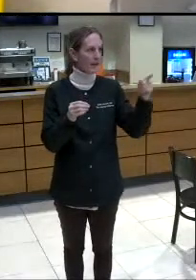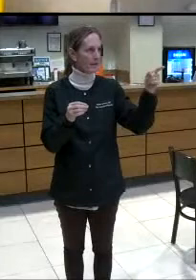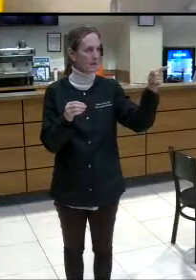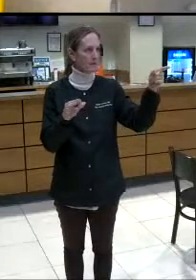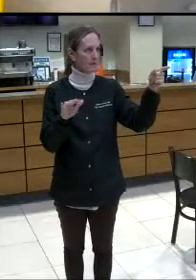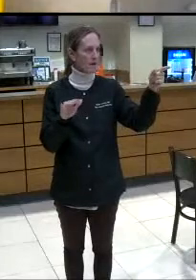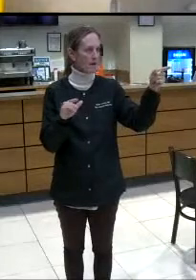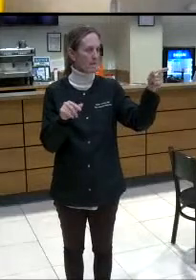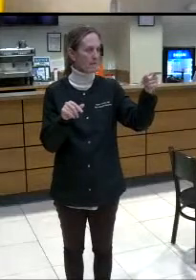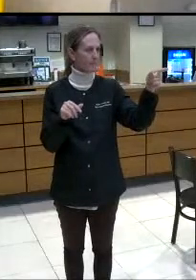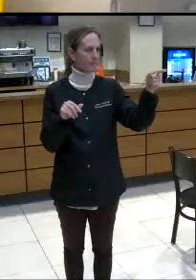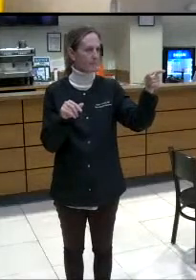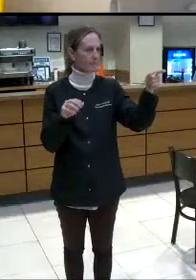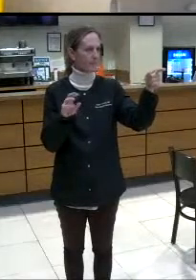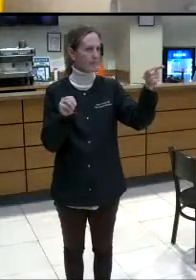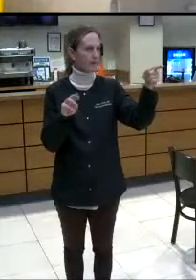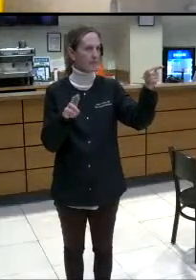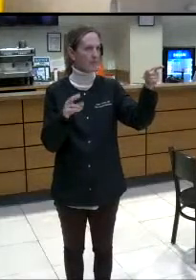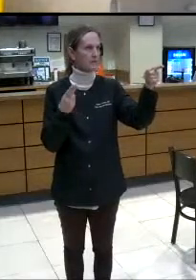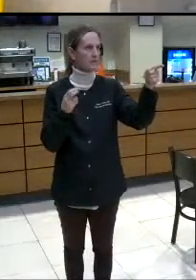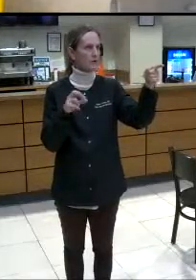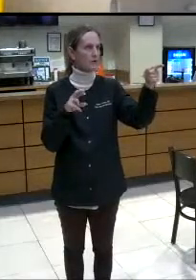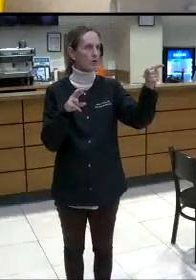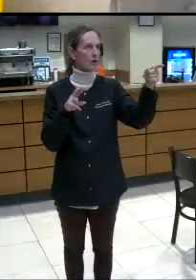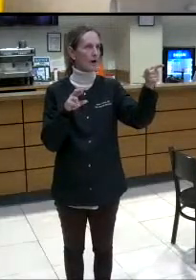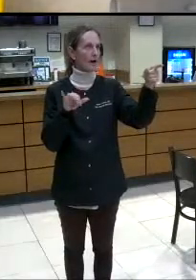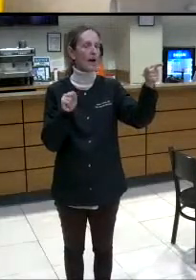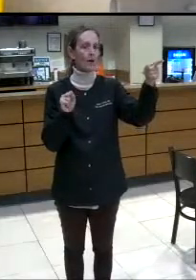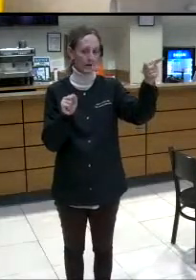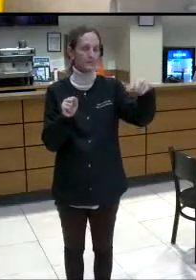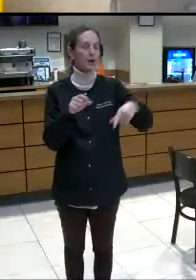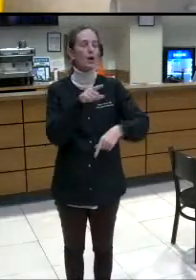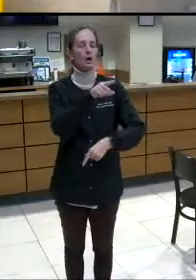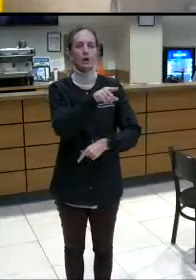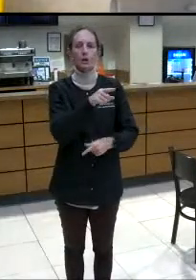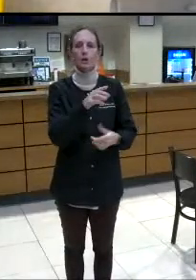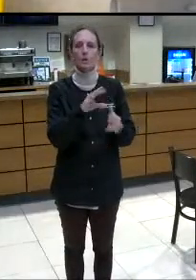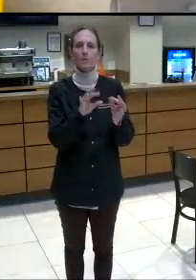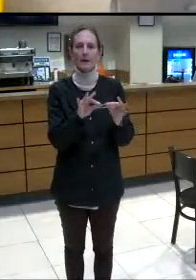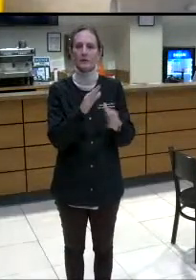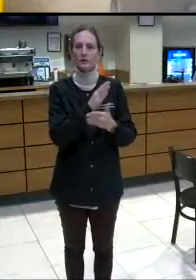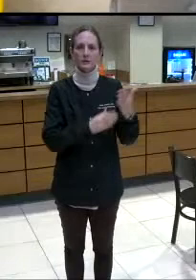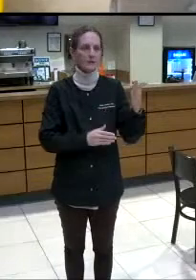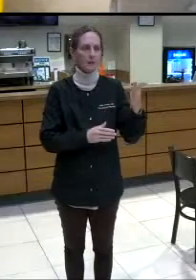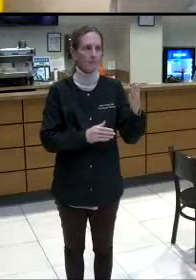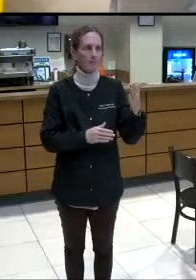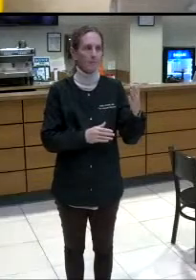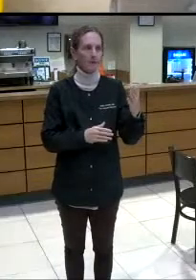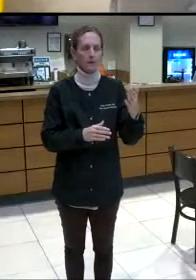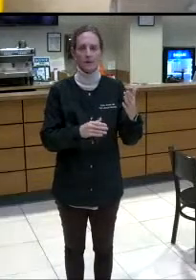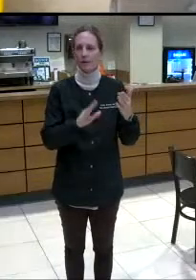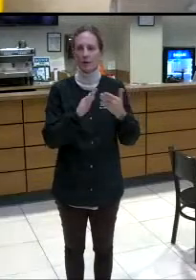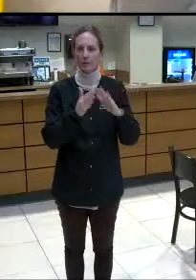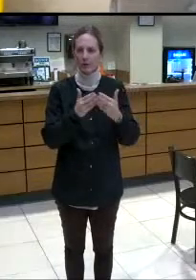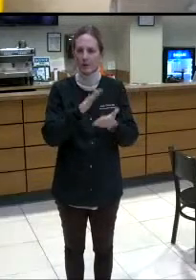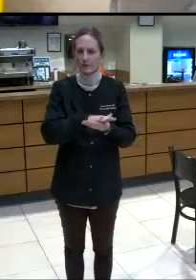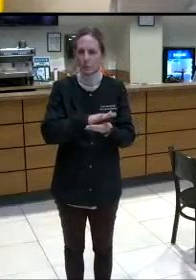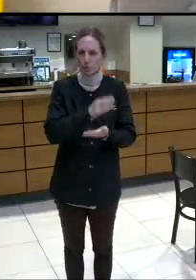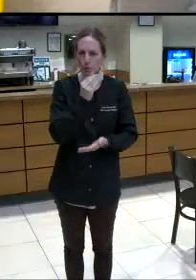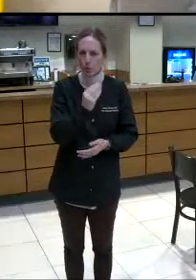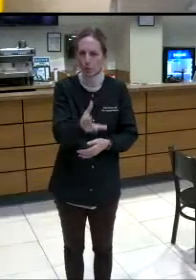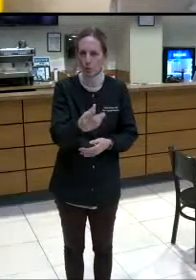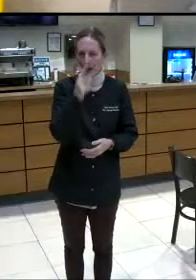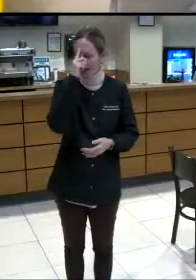Mr. Harris. I think he had put some information in there. I think it's been in like 3 or 4 of our